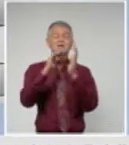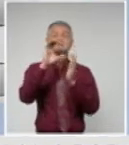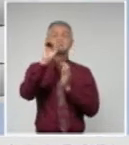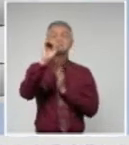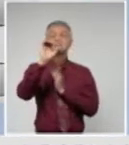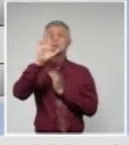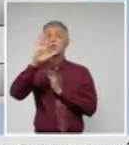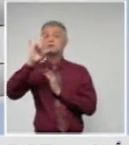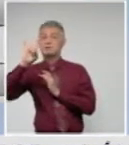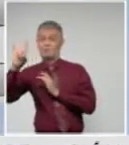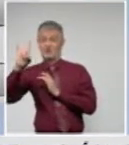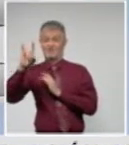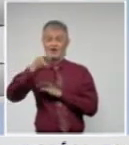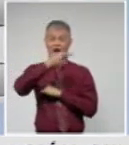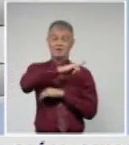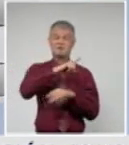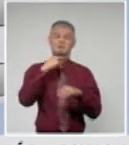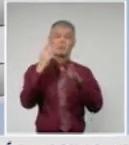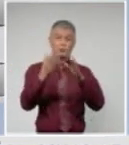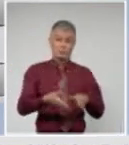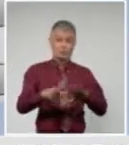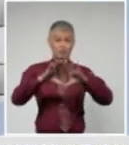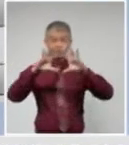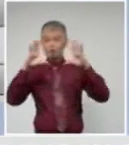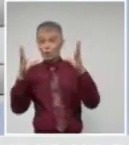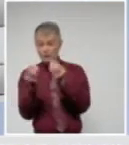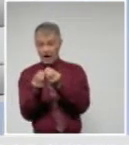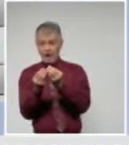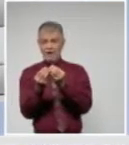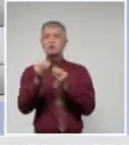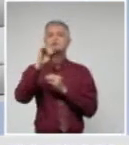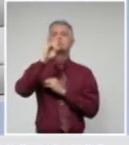people died of the virus, for a total of